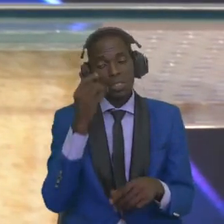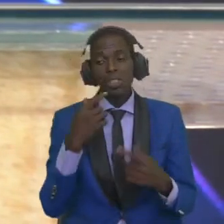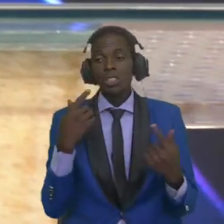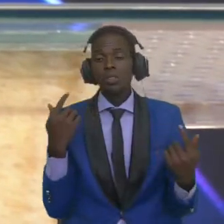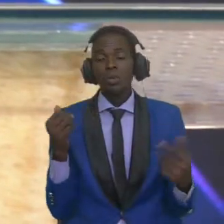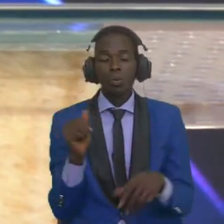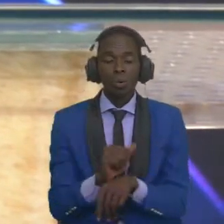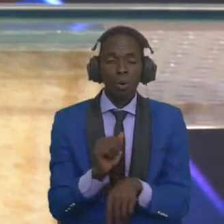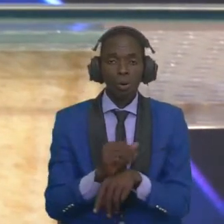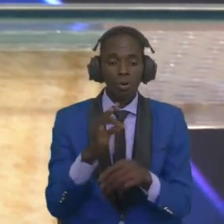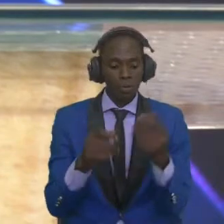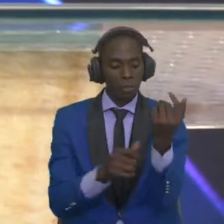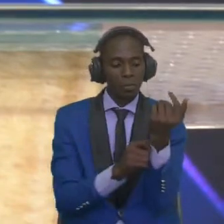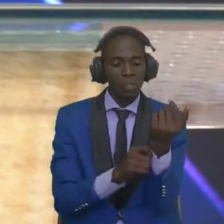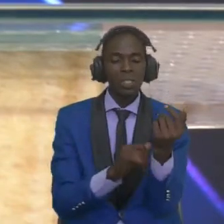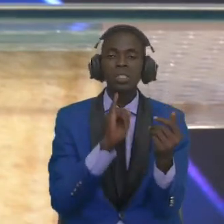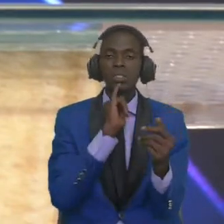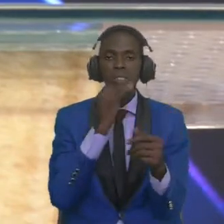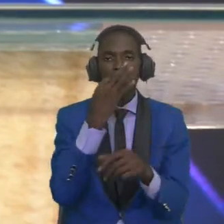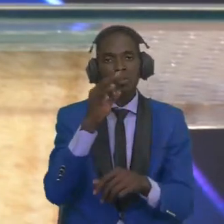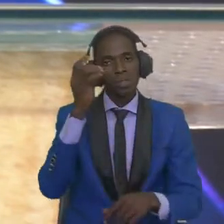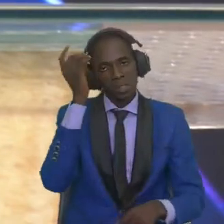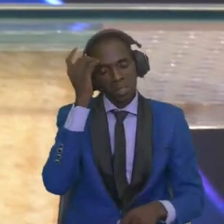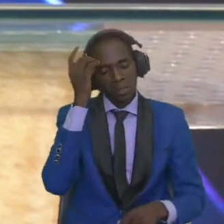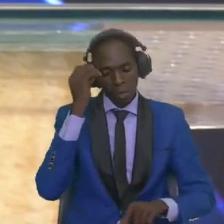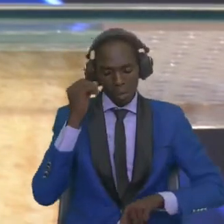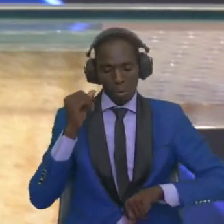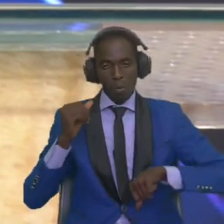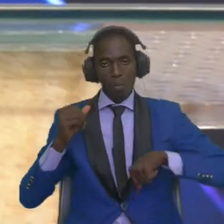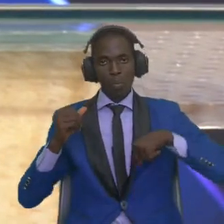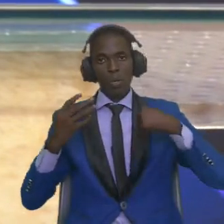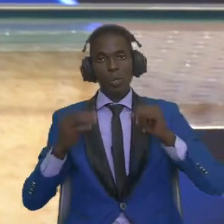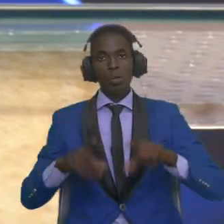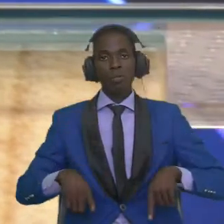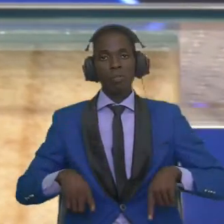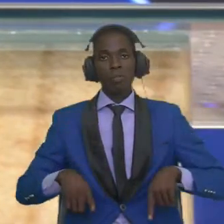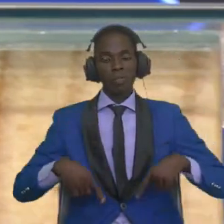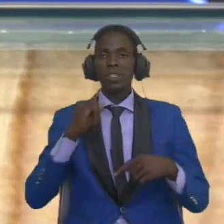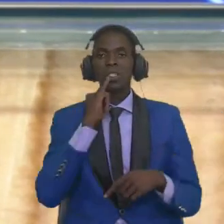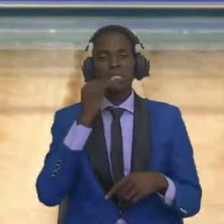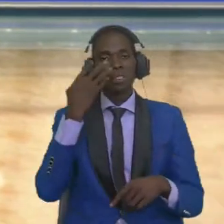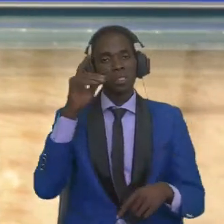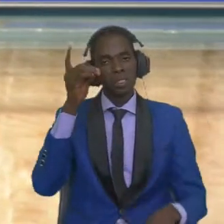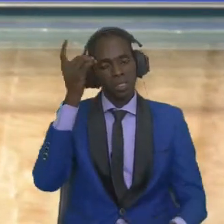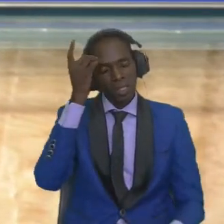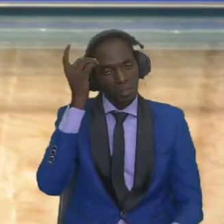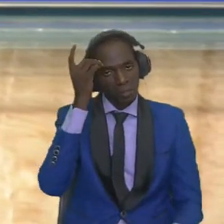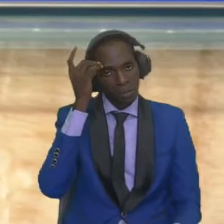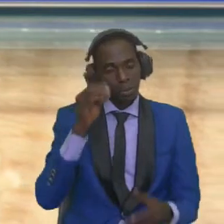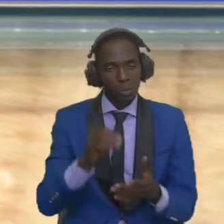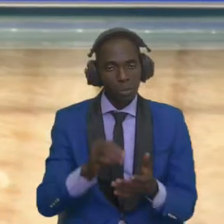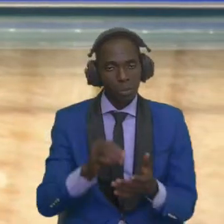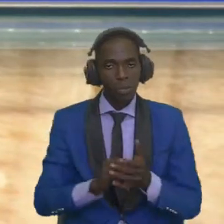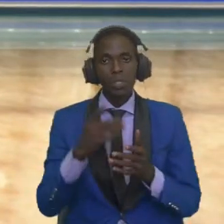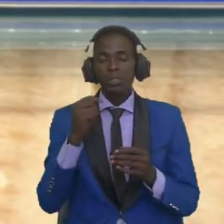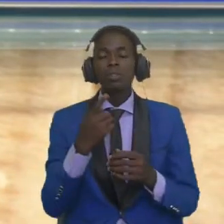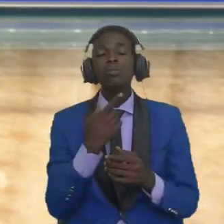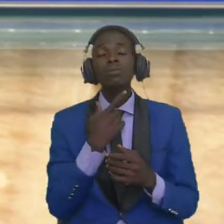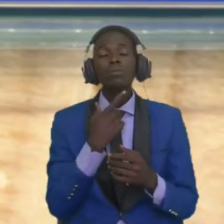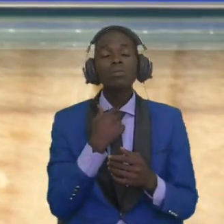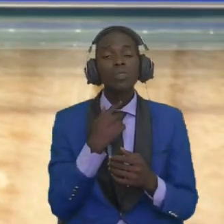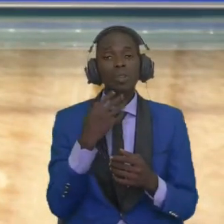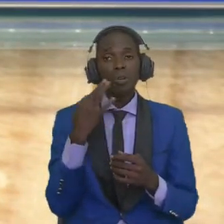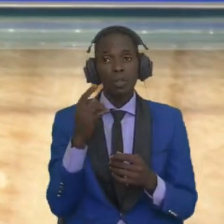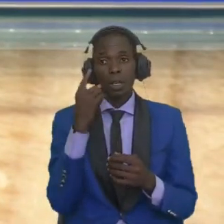works of the devil. The pride of life, the works of the devil. The lust of the eyes and the lust of the